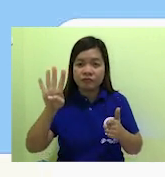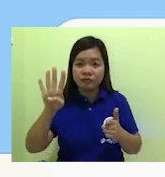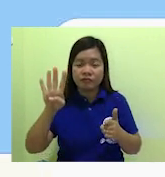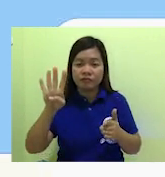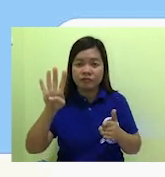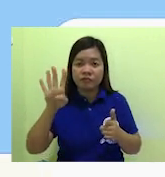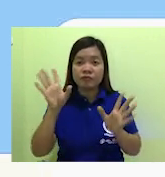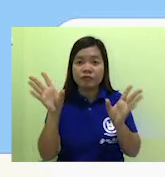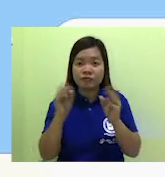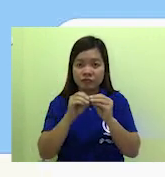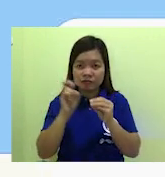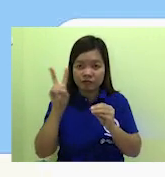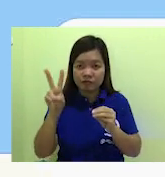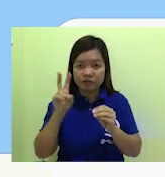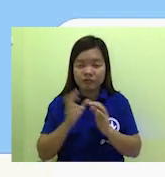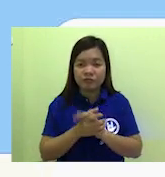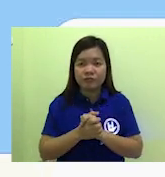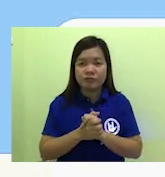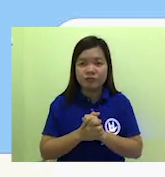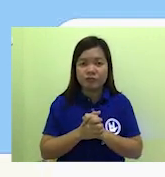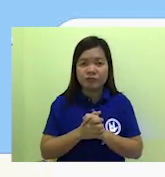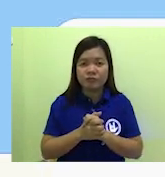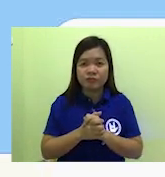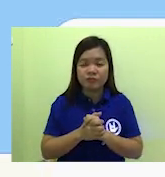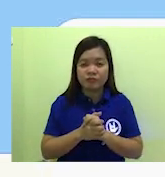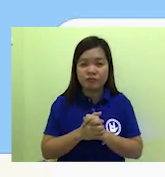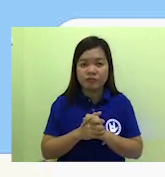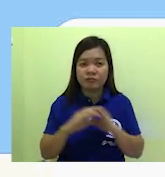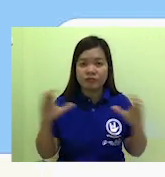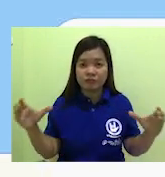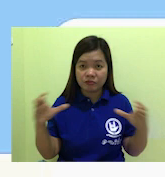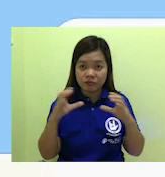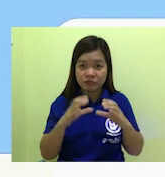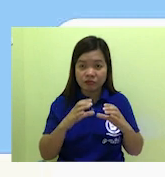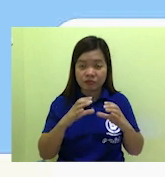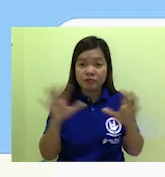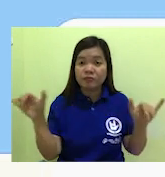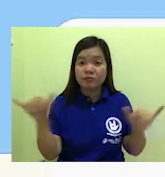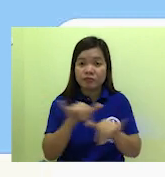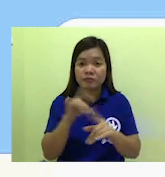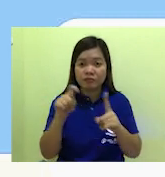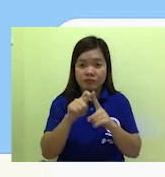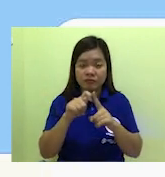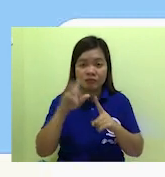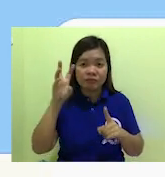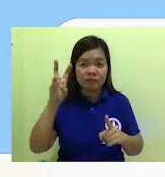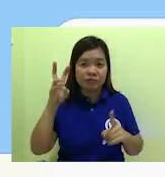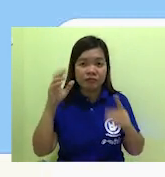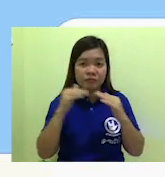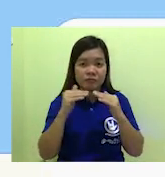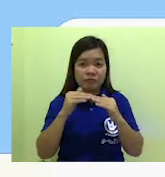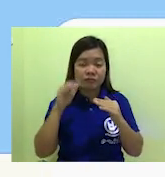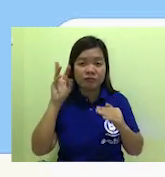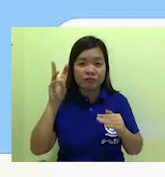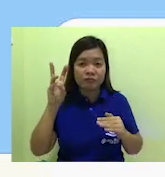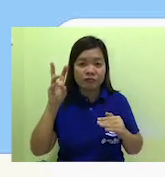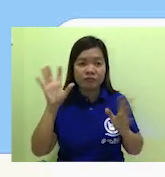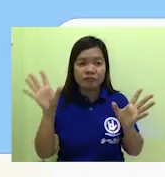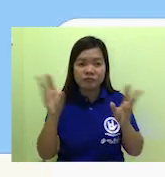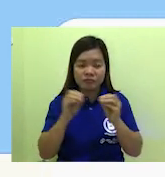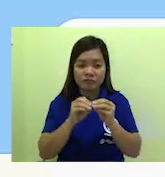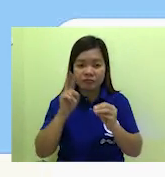minus 2B plus 2. Combining similar terms, it will be 6 equals